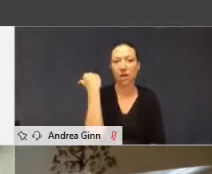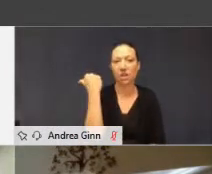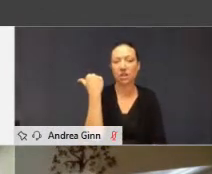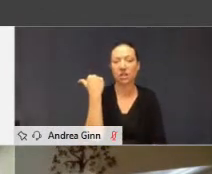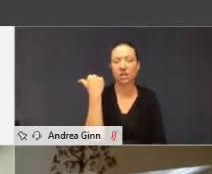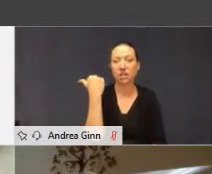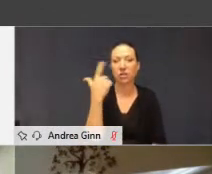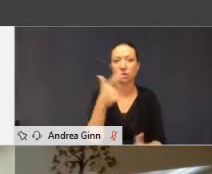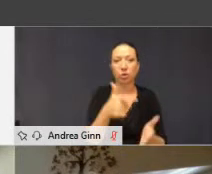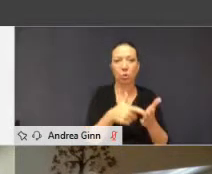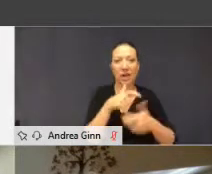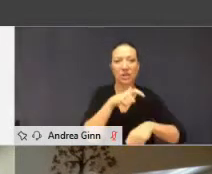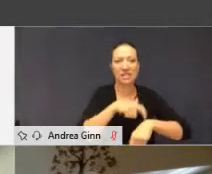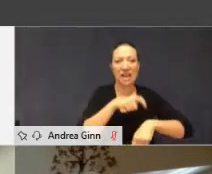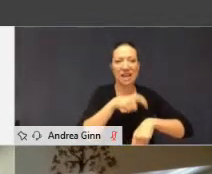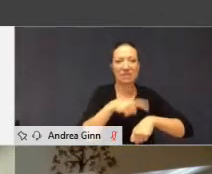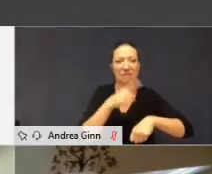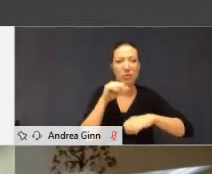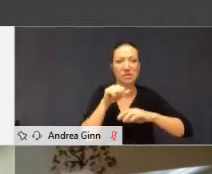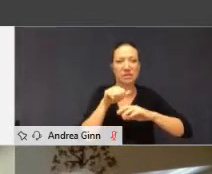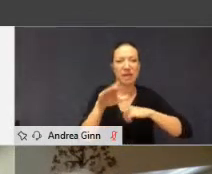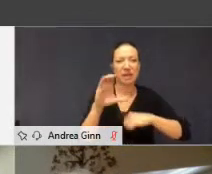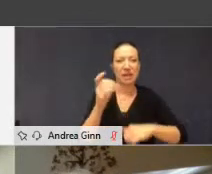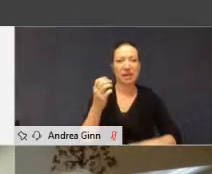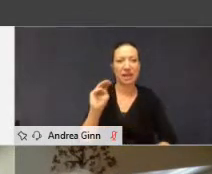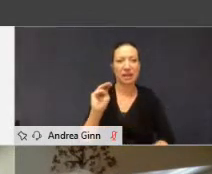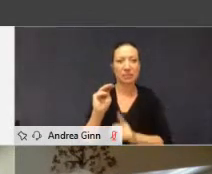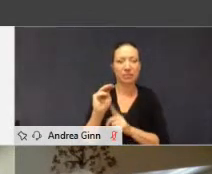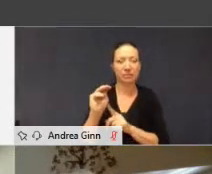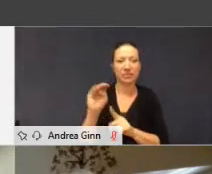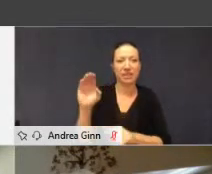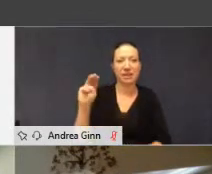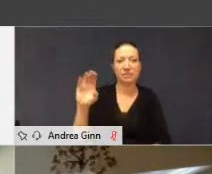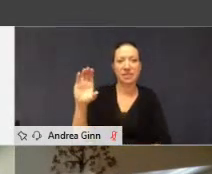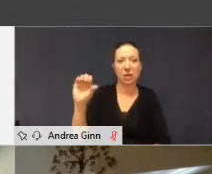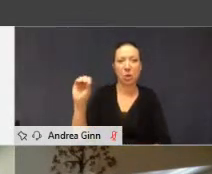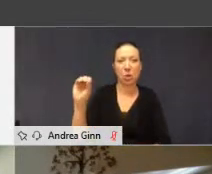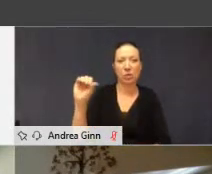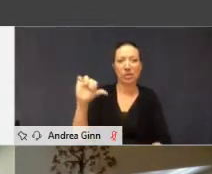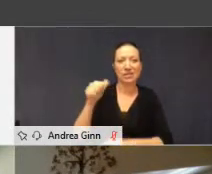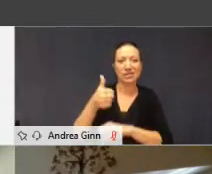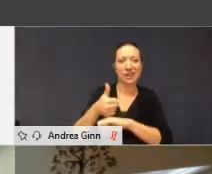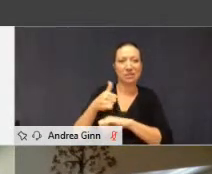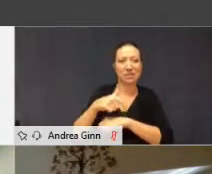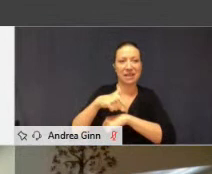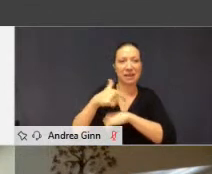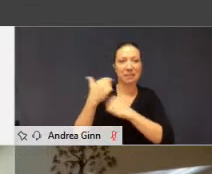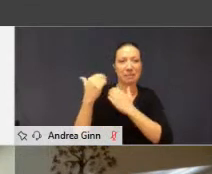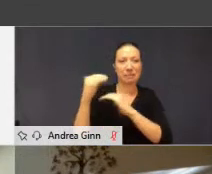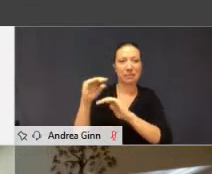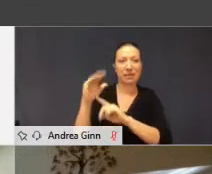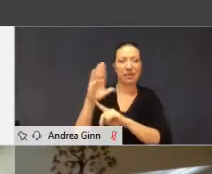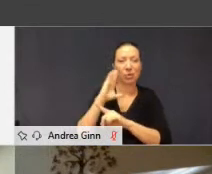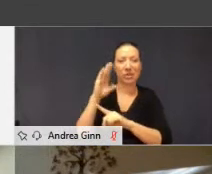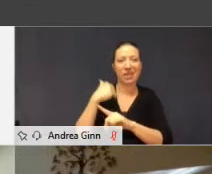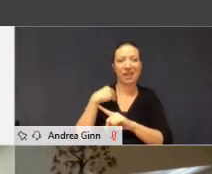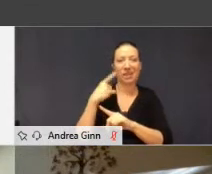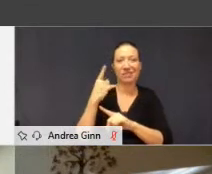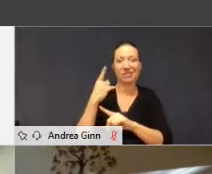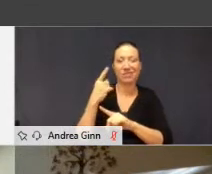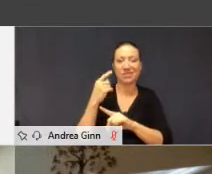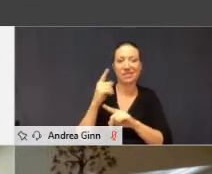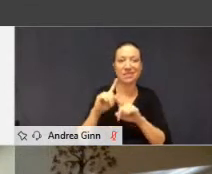required time to submit a claim is. It's set by the MCOs, and it's going to end up being a multiple choice answer. I'm pretty sure